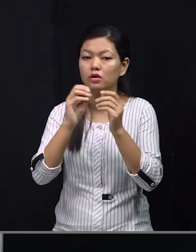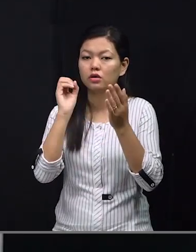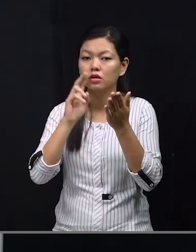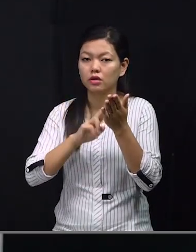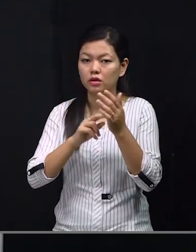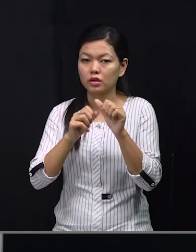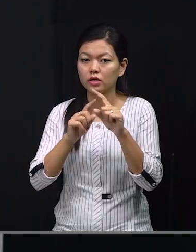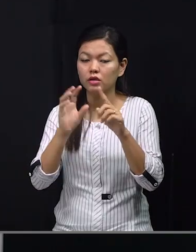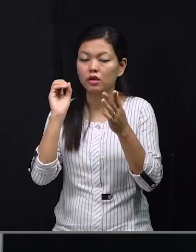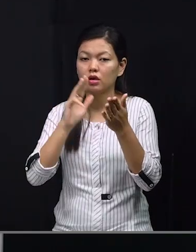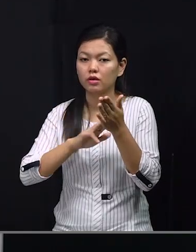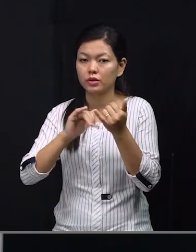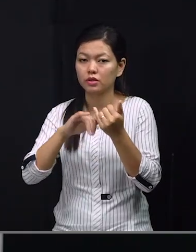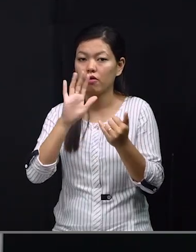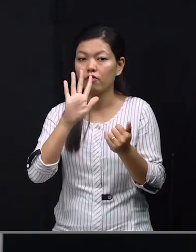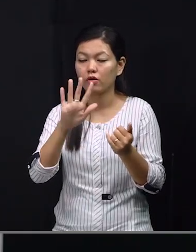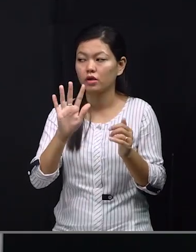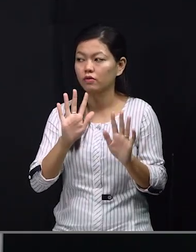1